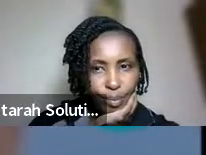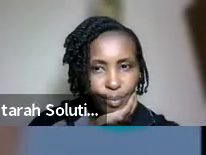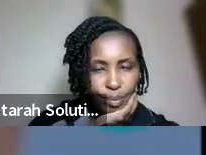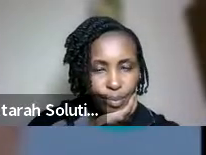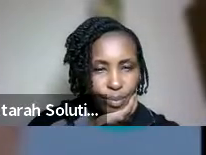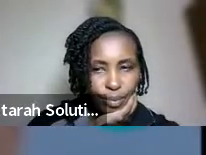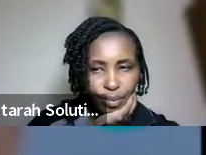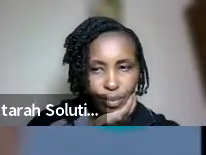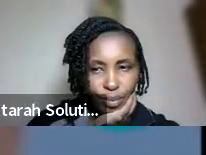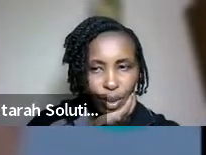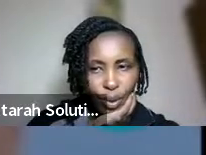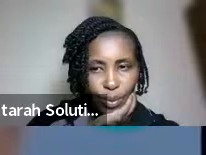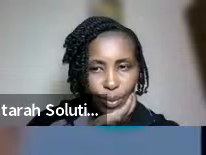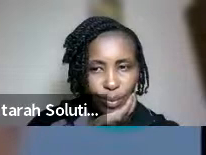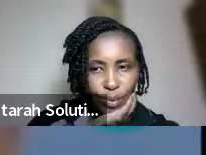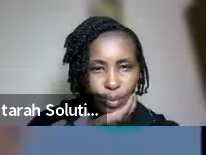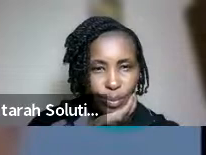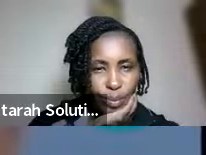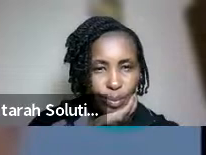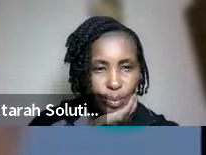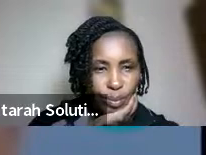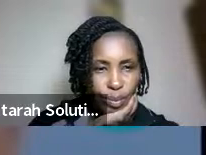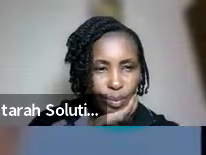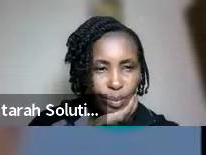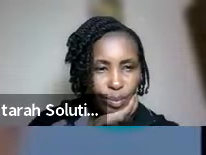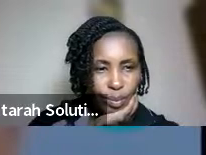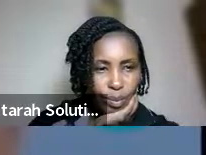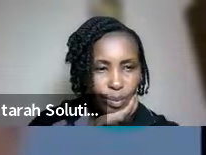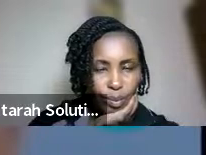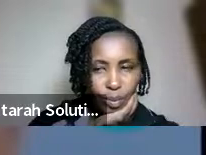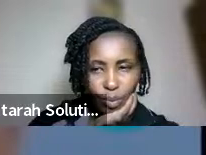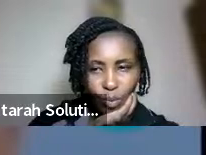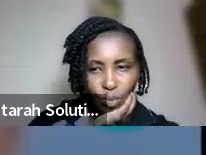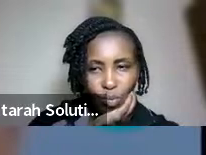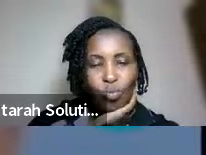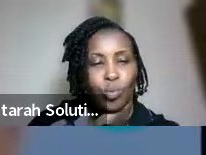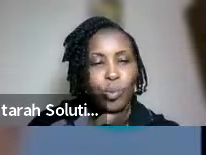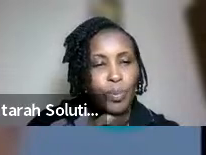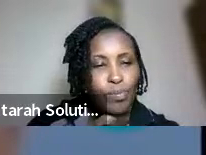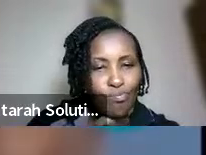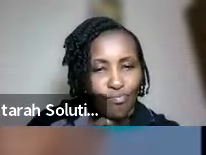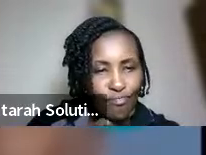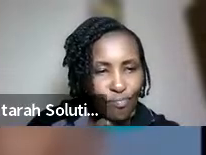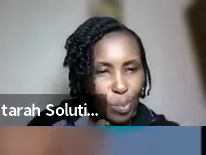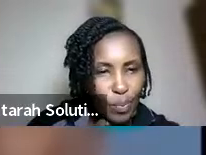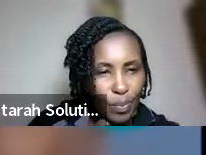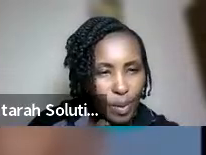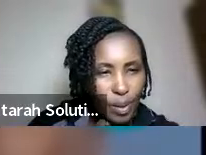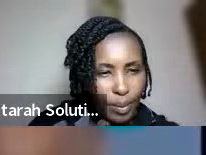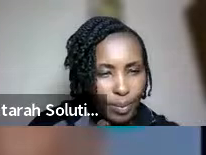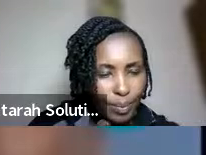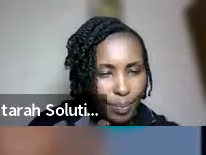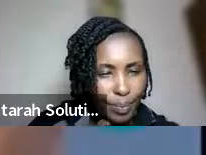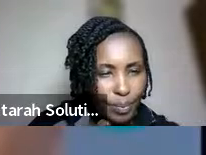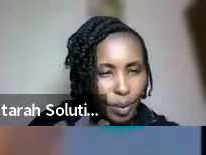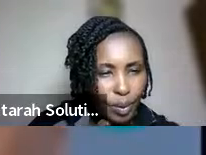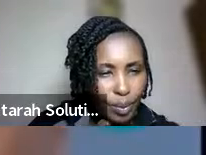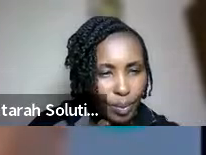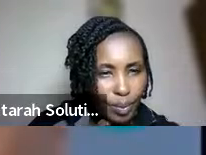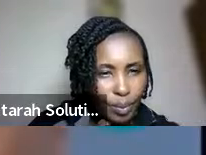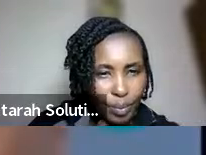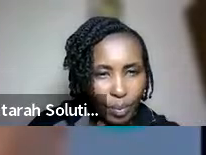Oh, we don't have volume? No. Let me just increase and try and play. It's just 40. And